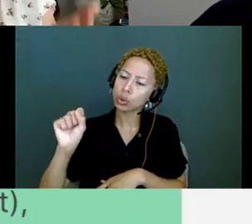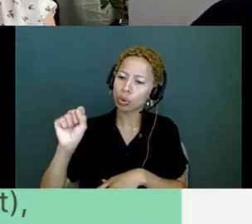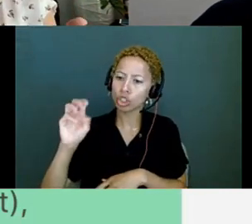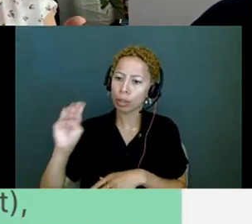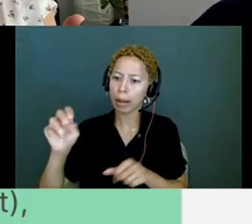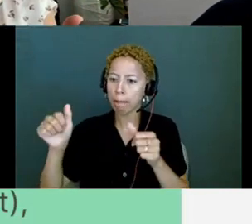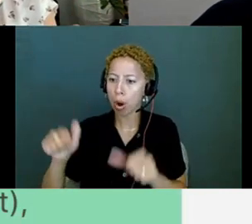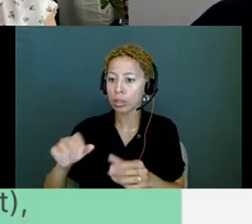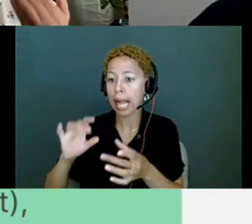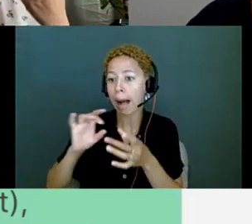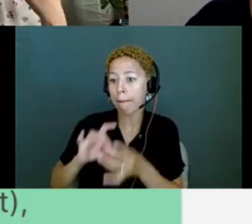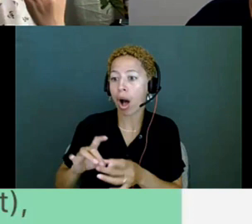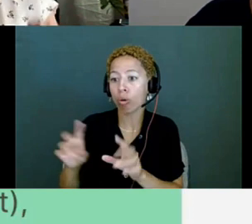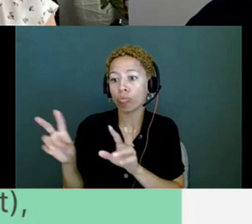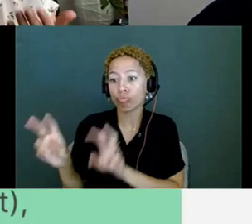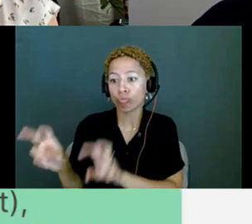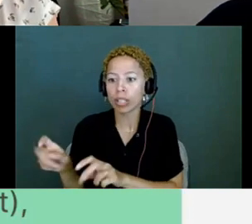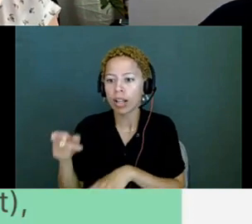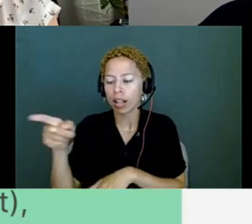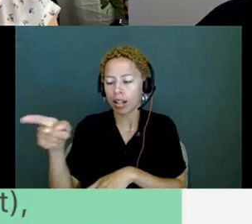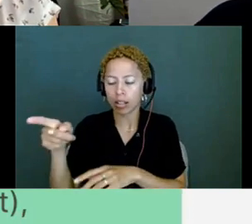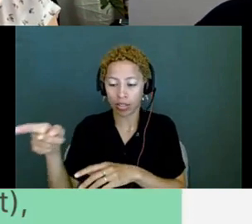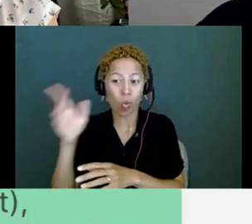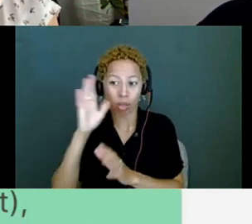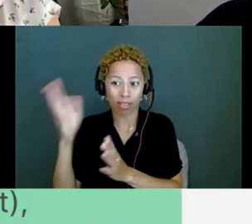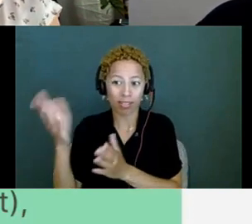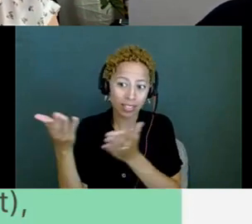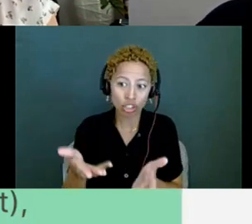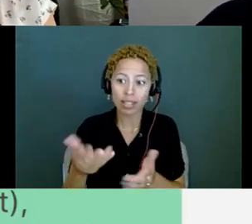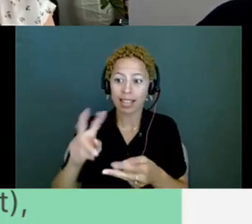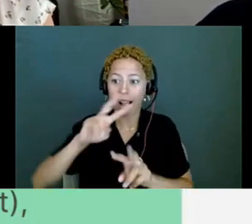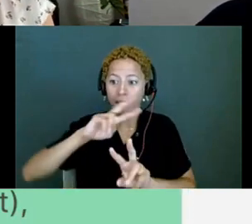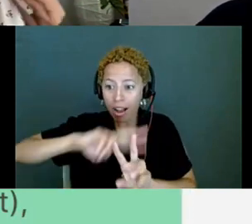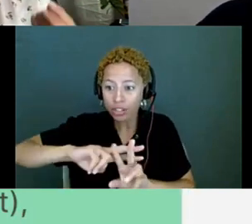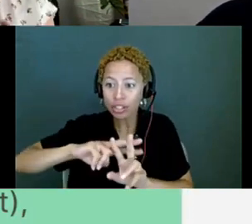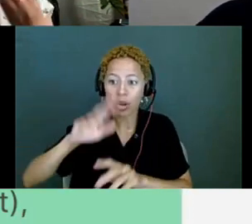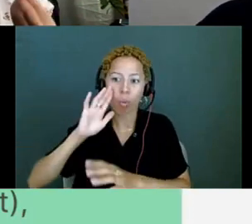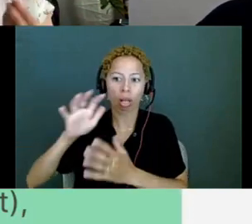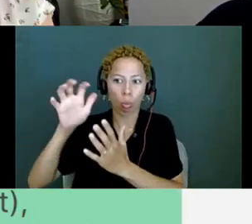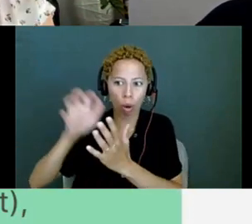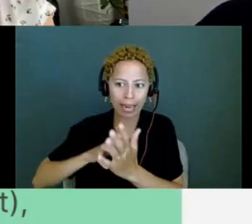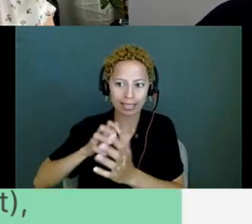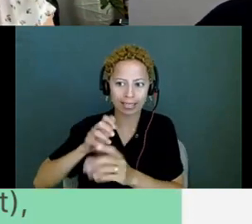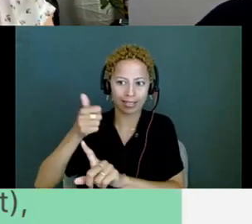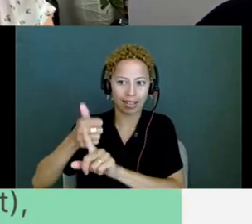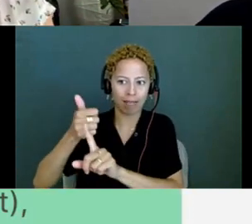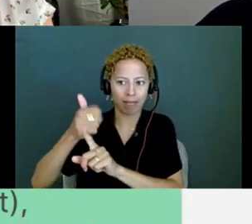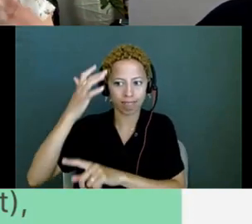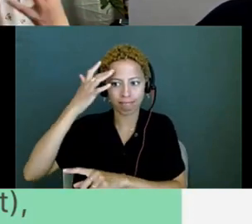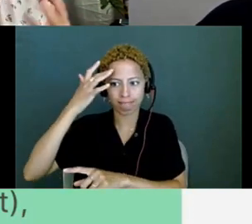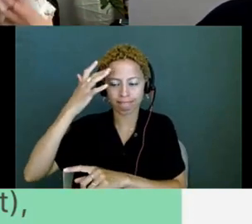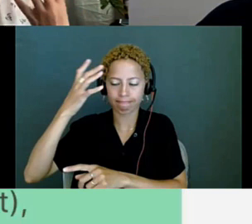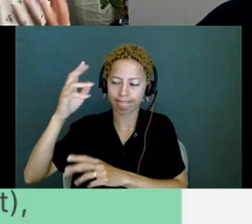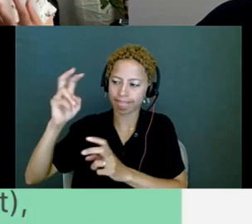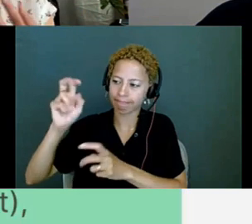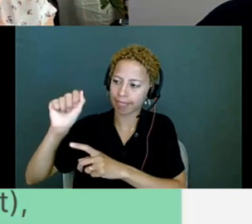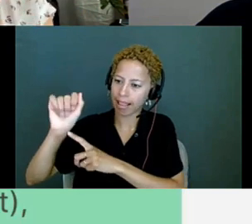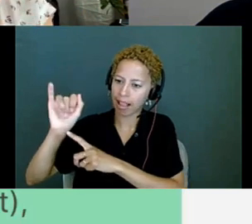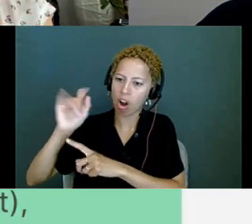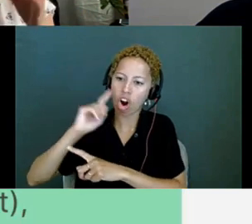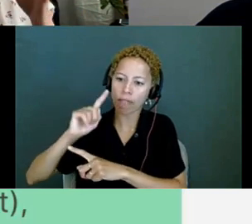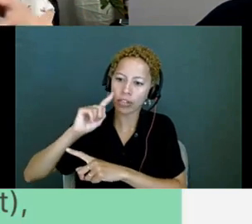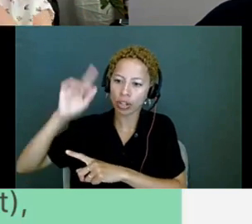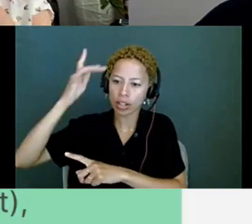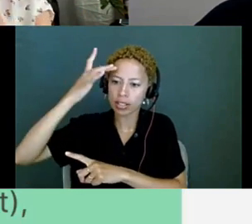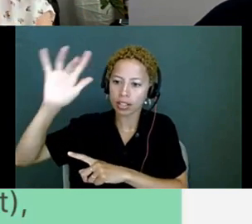it will create the post for you, even suggest hashtags for you. So it is pretty interesting to see how the tool can be helpful to